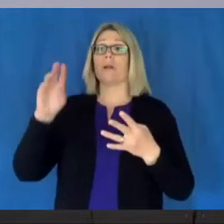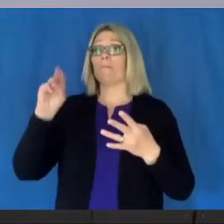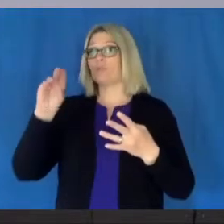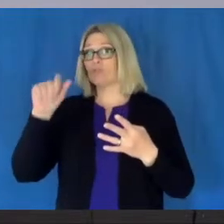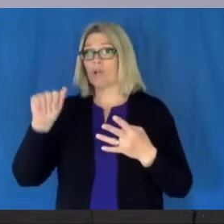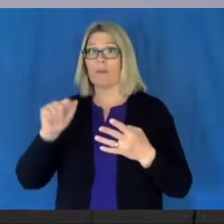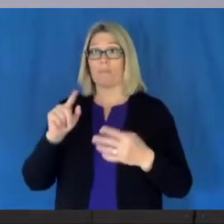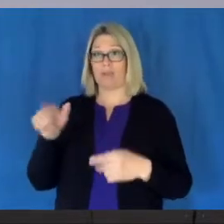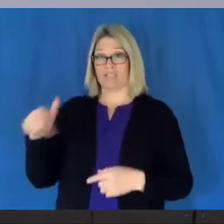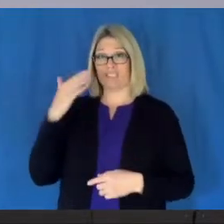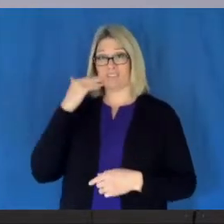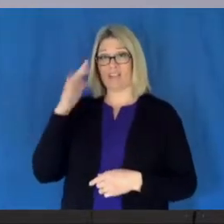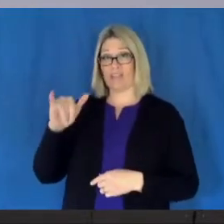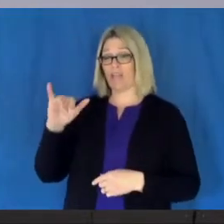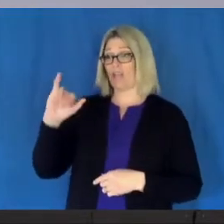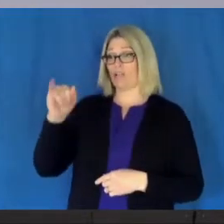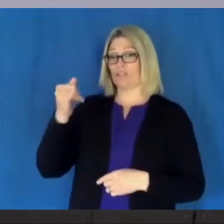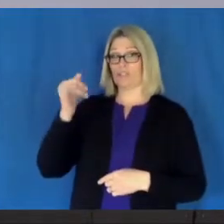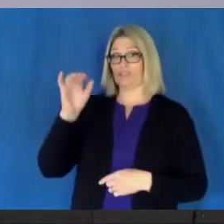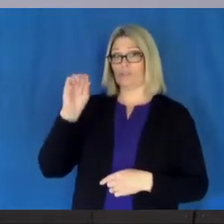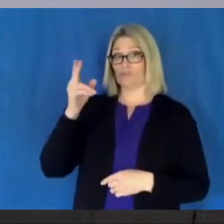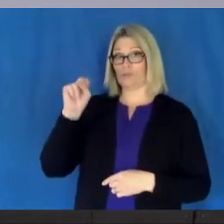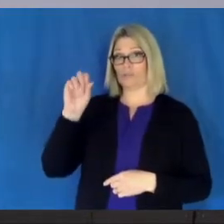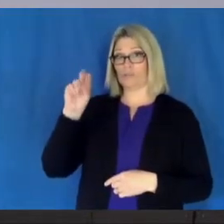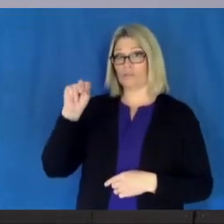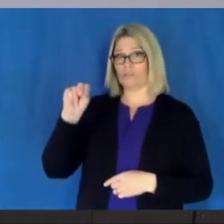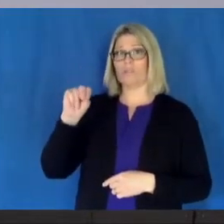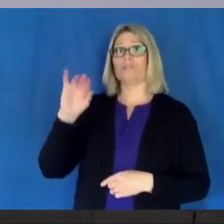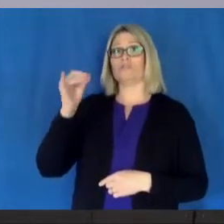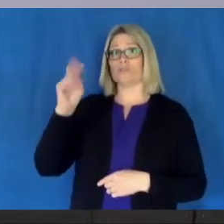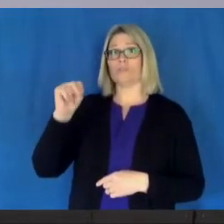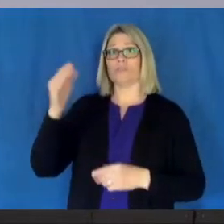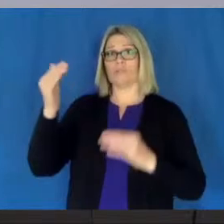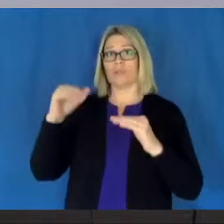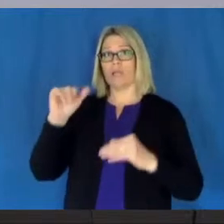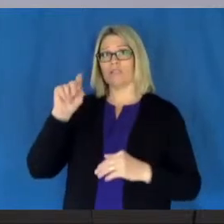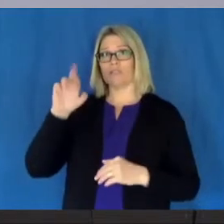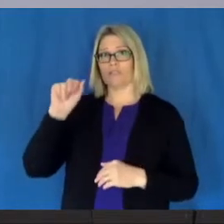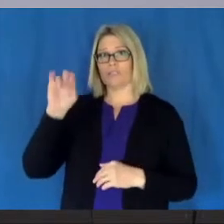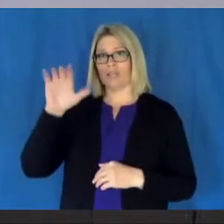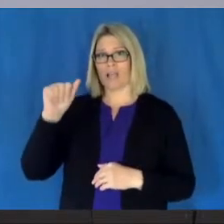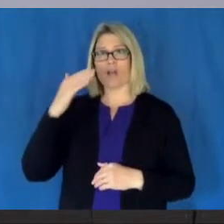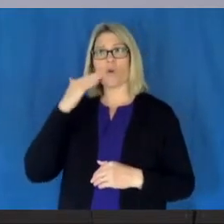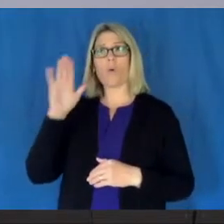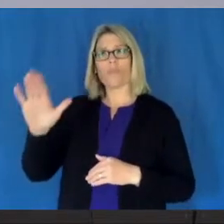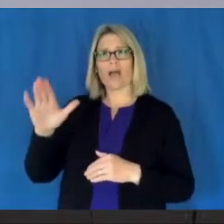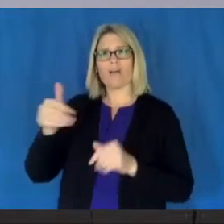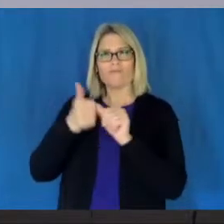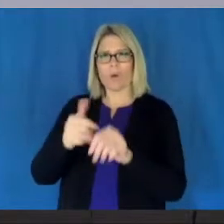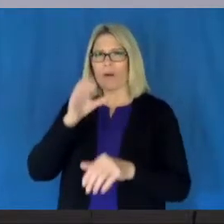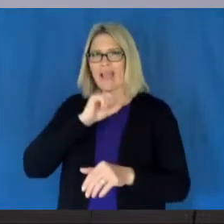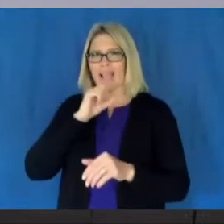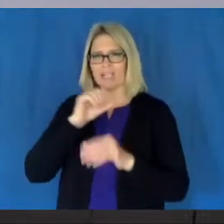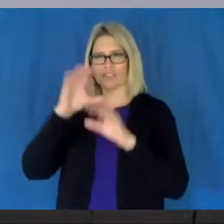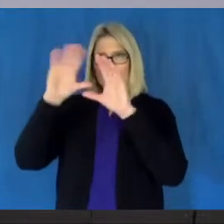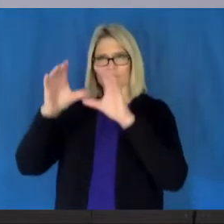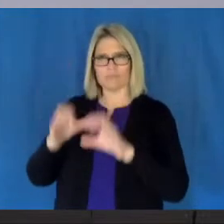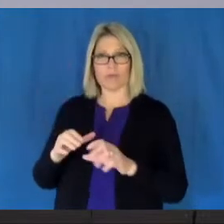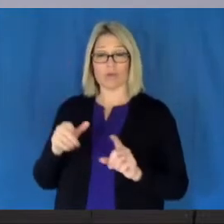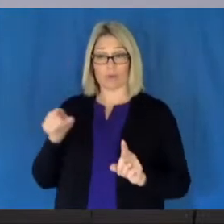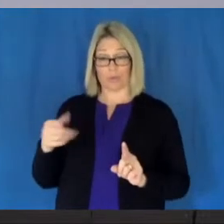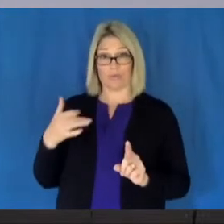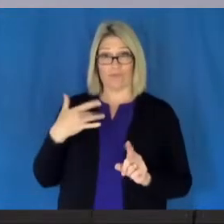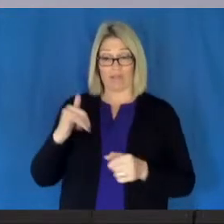& Johnson is they're only recommending them for specific age groups and that they come with a risk, albeit a very small one. Do you feel people in this